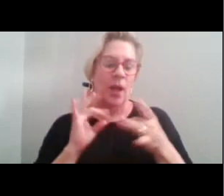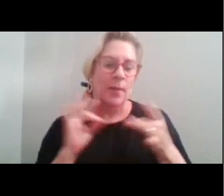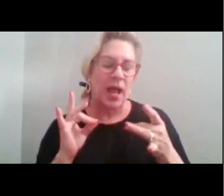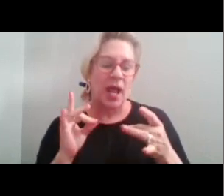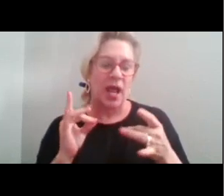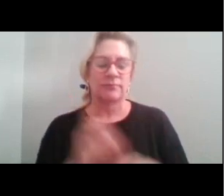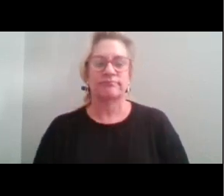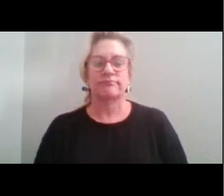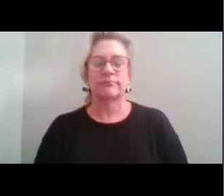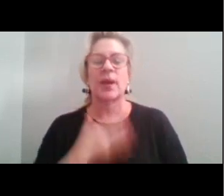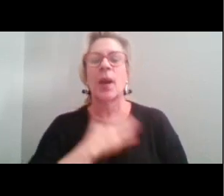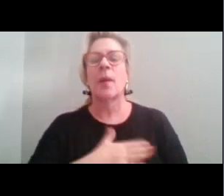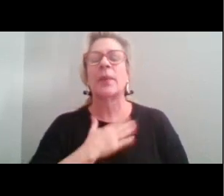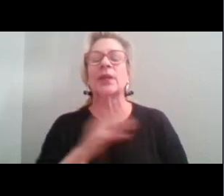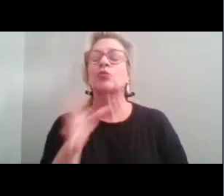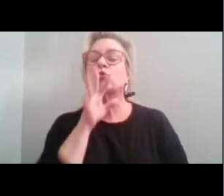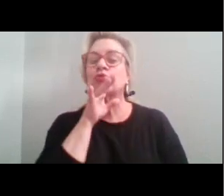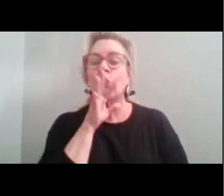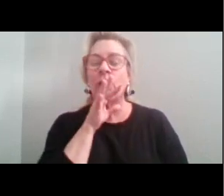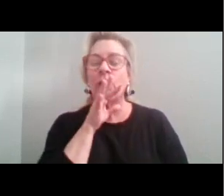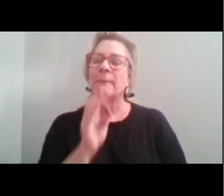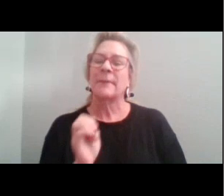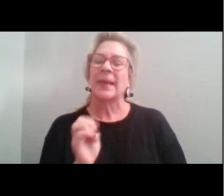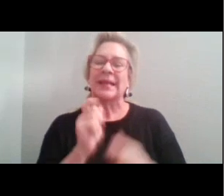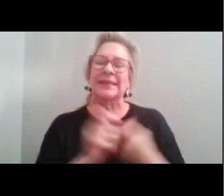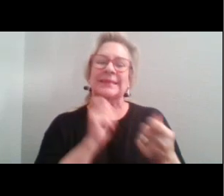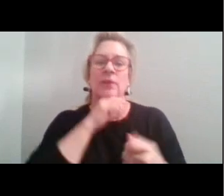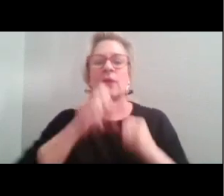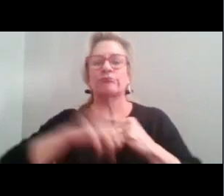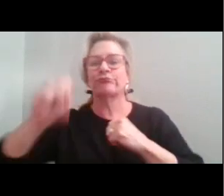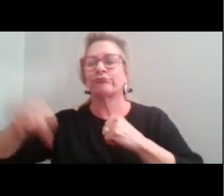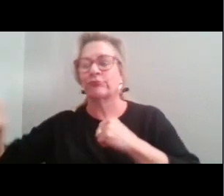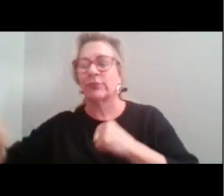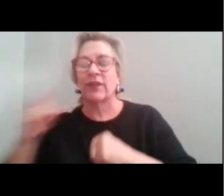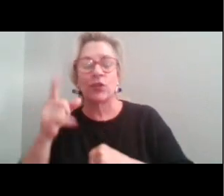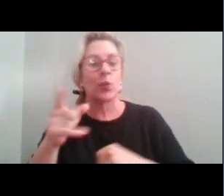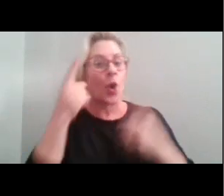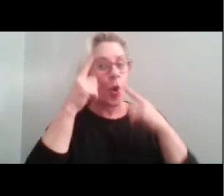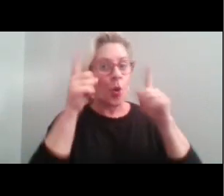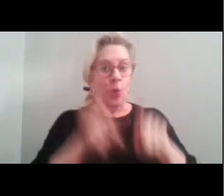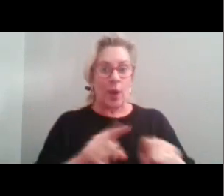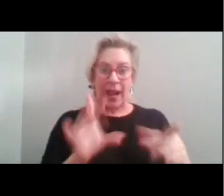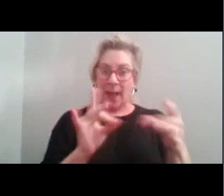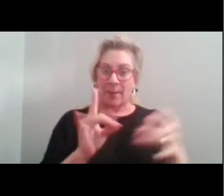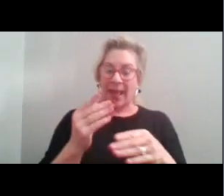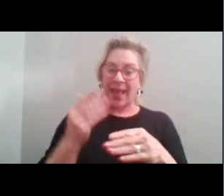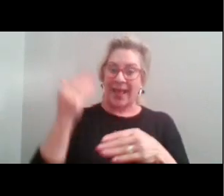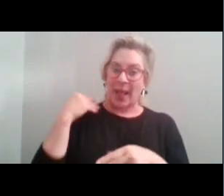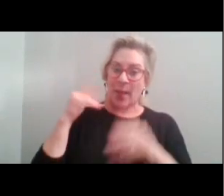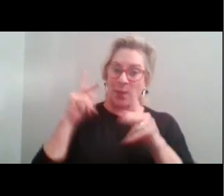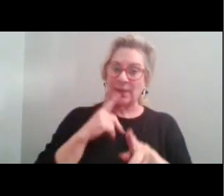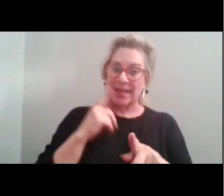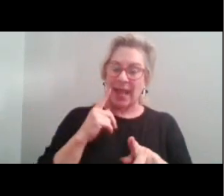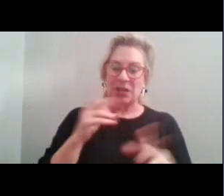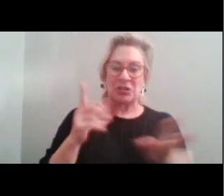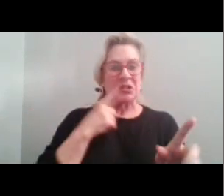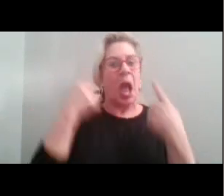to be concise. Please make sure your comments add new information. If you agree with the comments of a previous speaker, simply make that